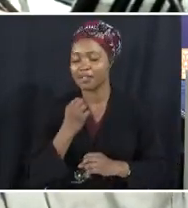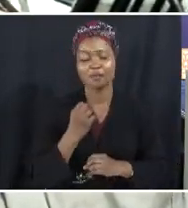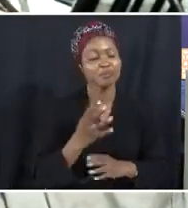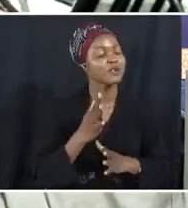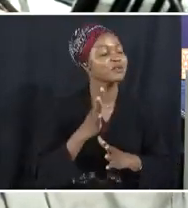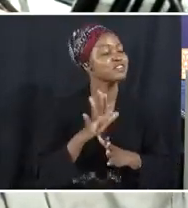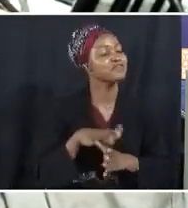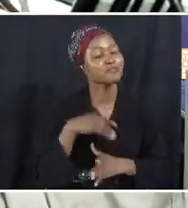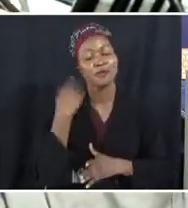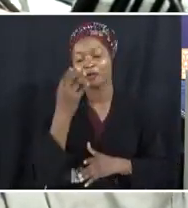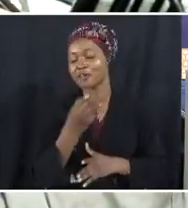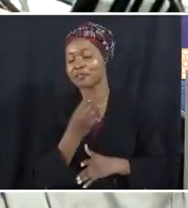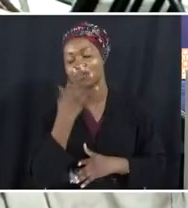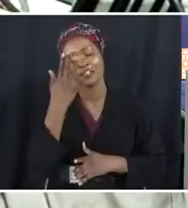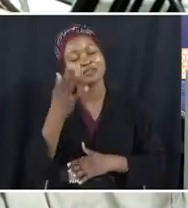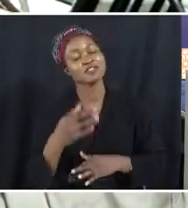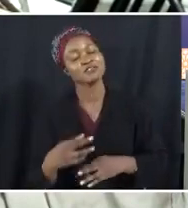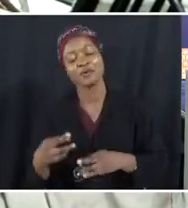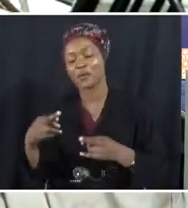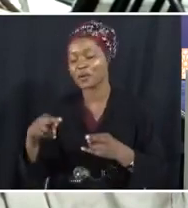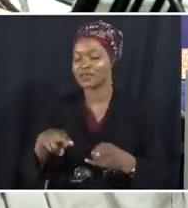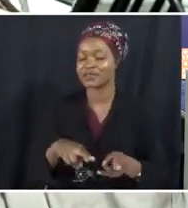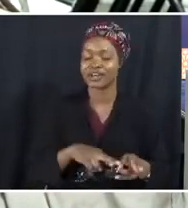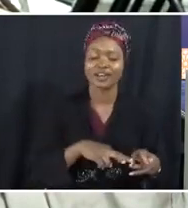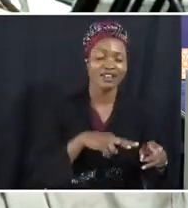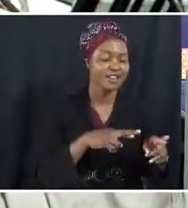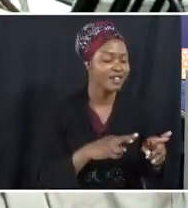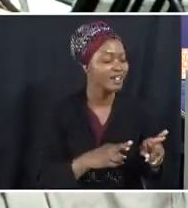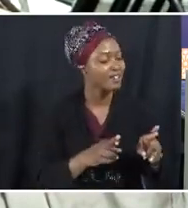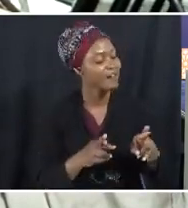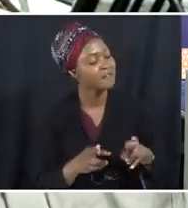river, the beautiful